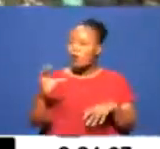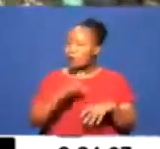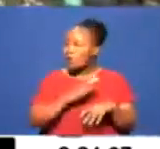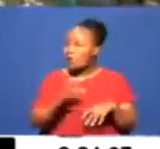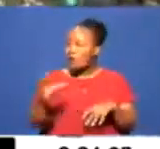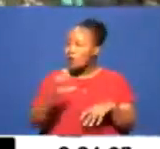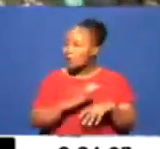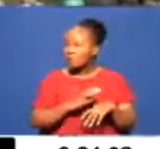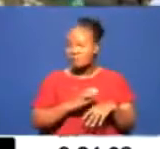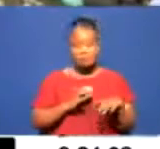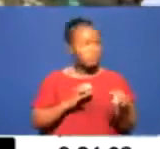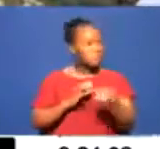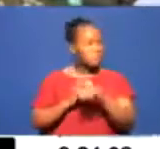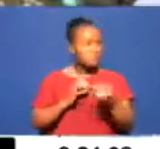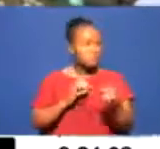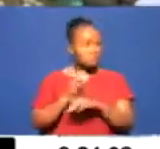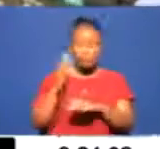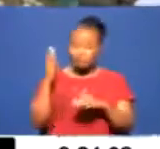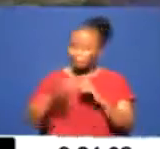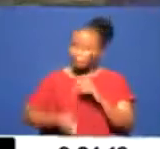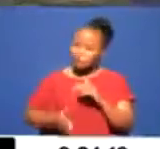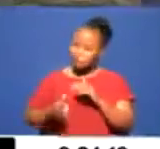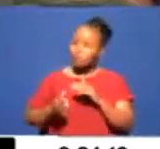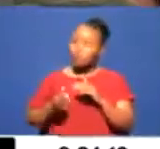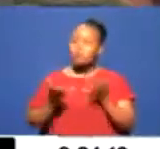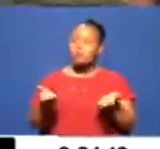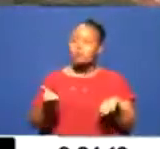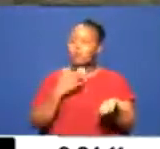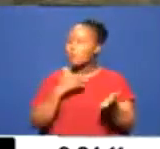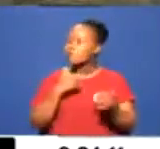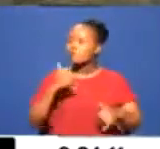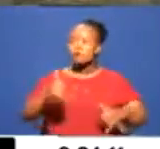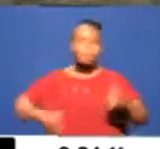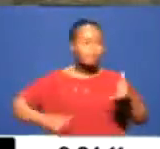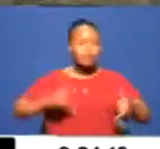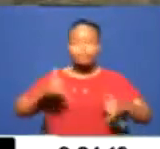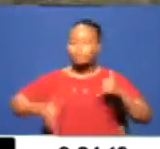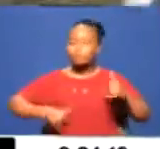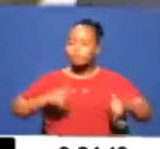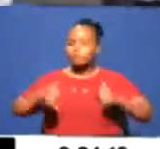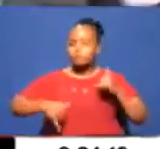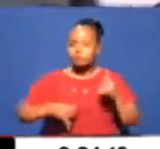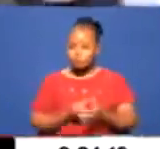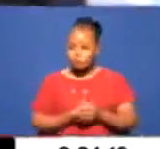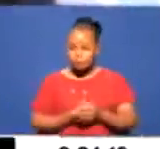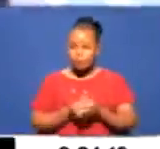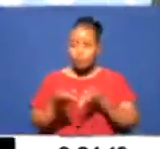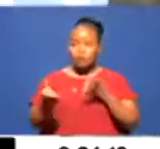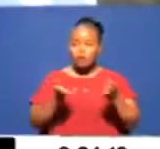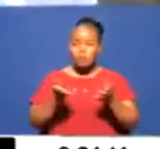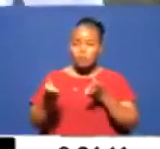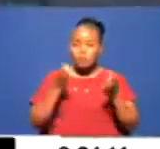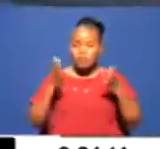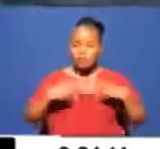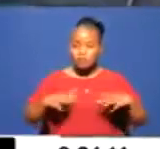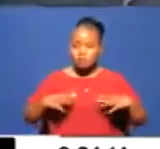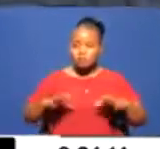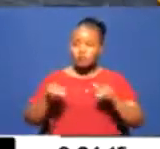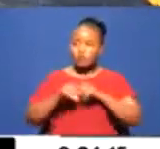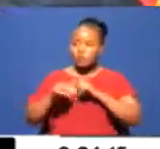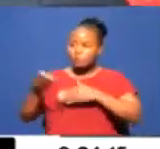kujivunia na kuinua jamii yangu, maana nataka ukuwe na furaha. Traders also used the opportunity to sell their merchandise to the